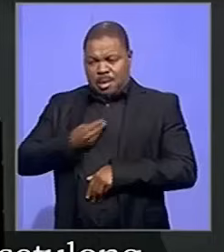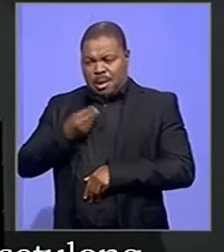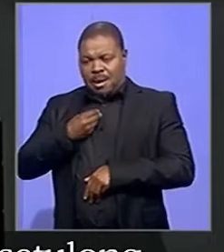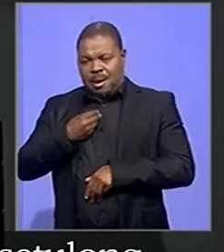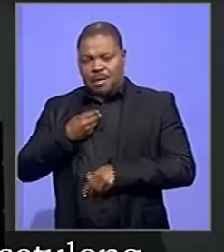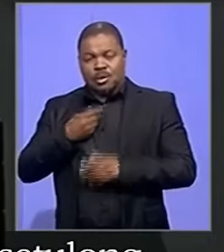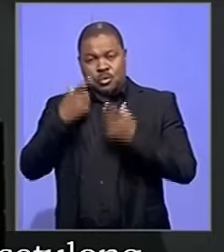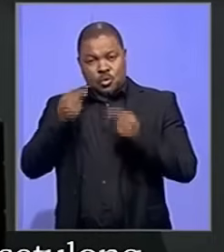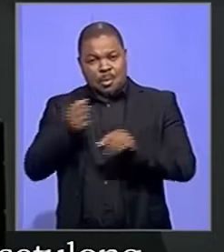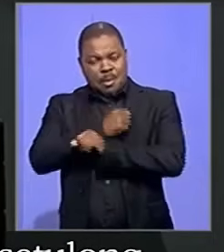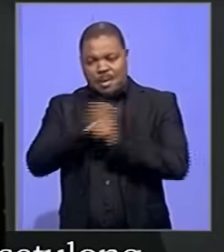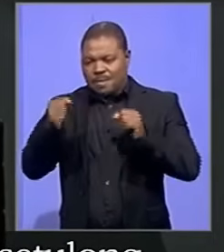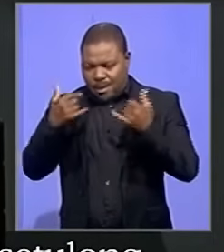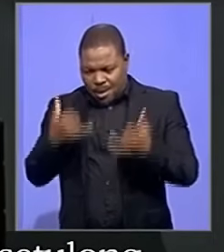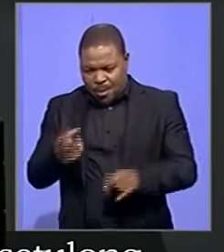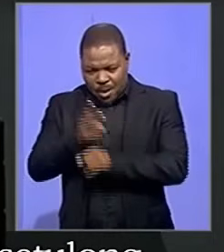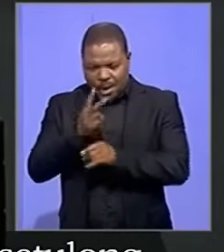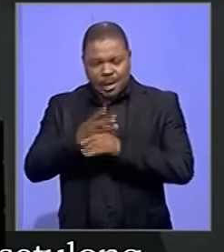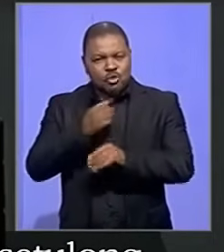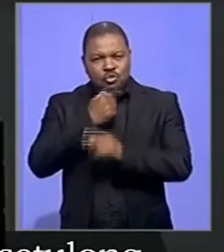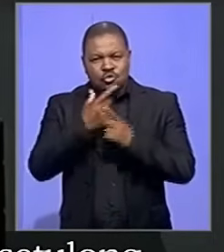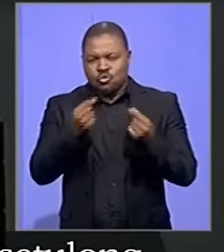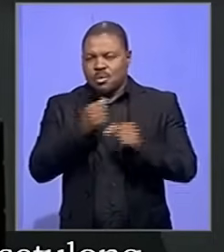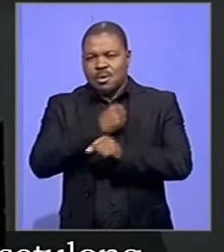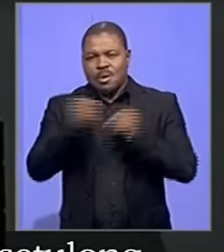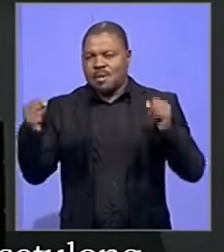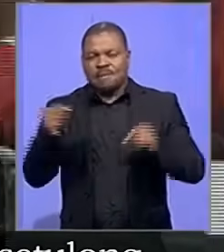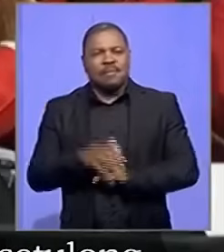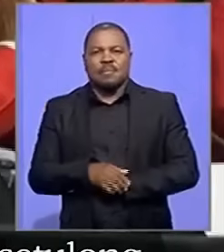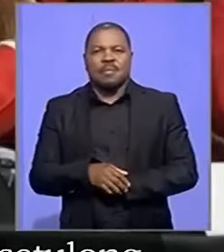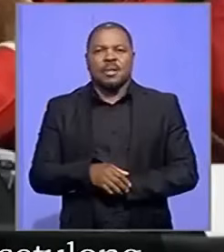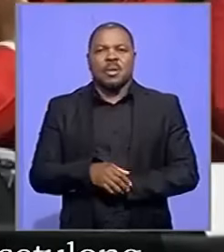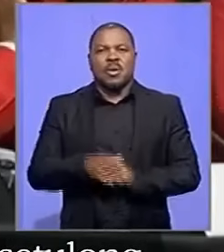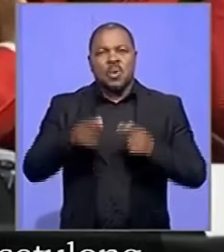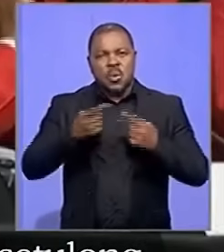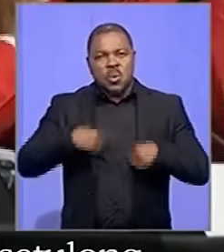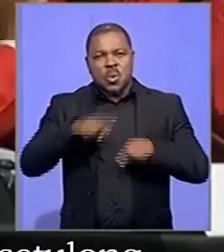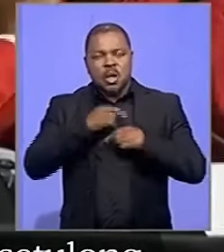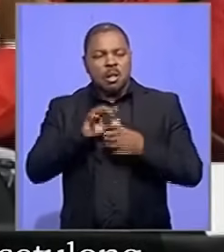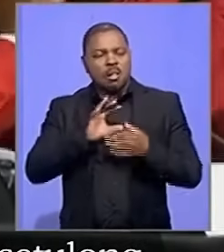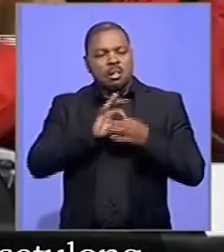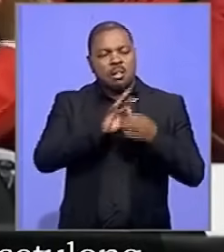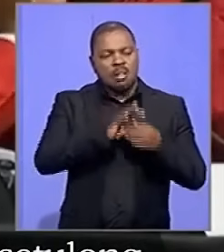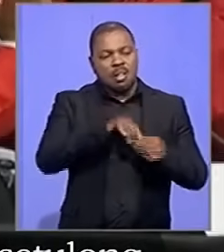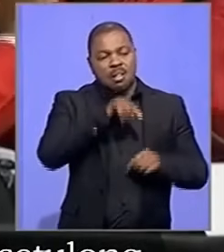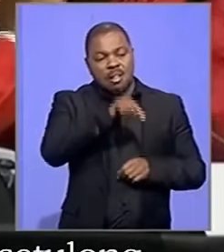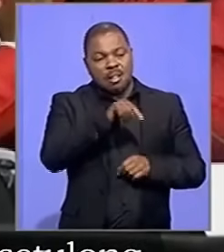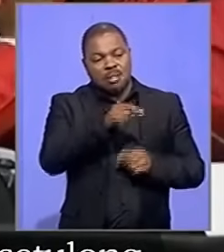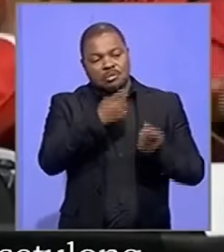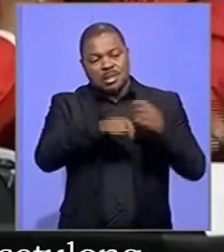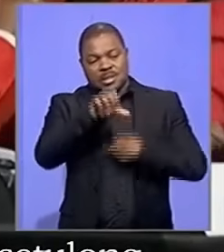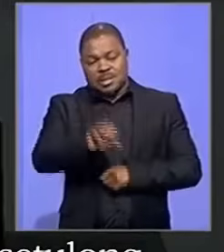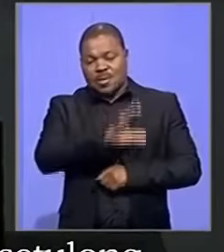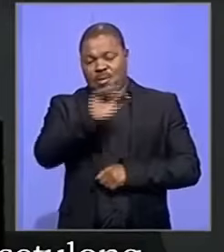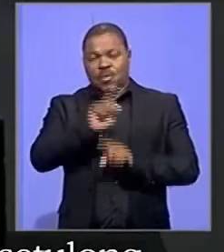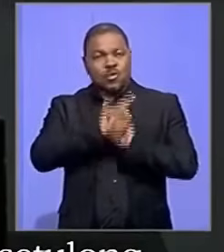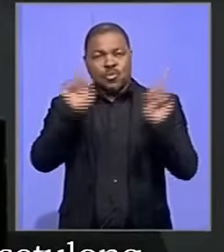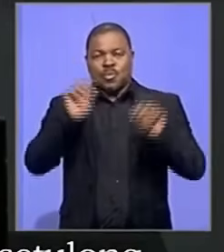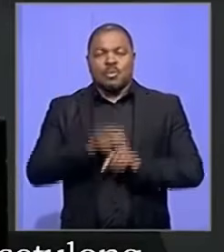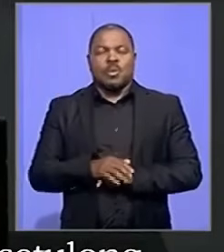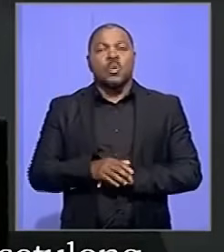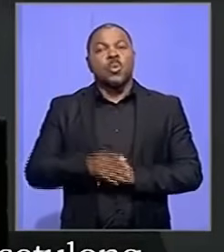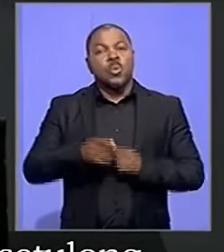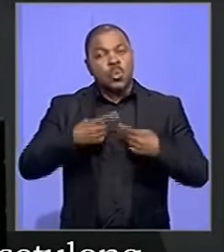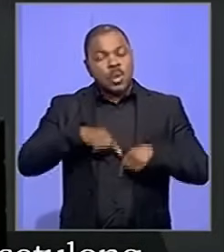not going to do so today. We don't have a history of being collaborators. We are going to